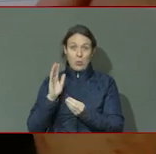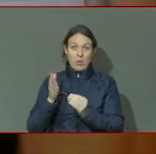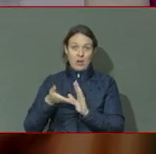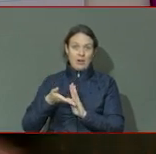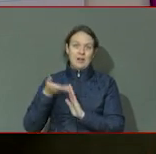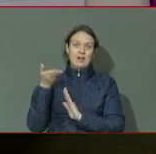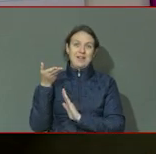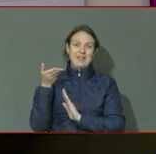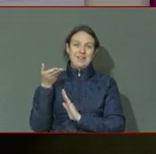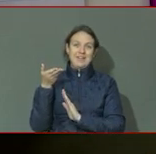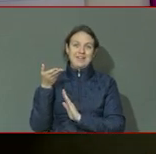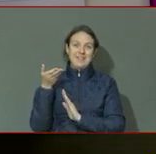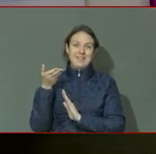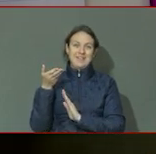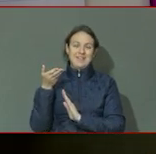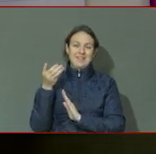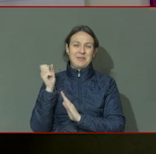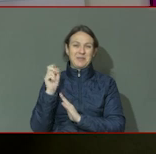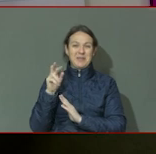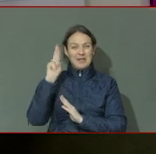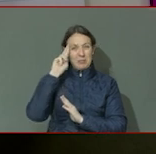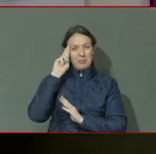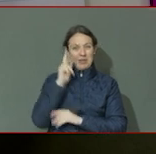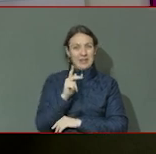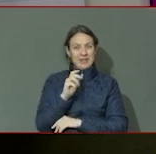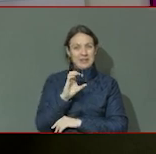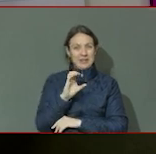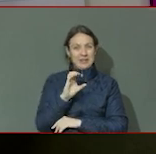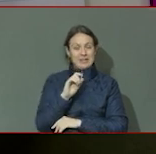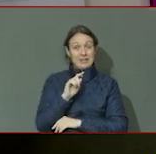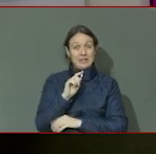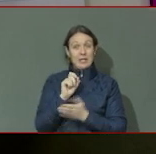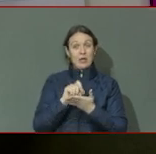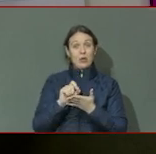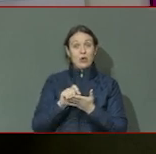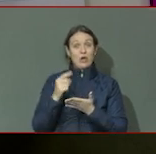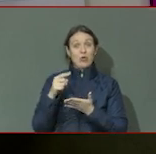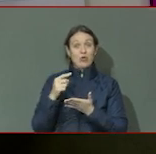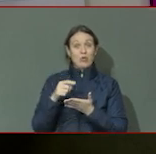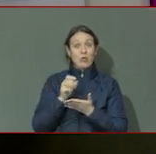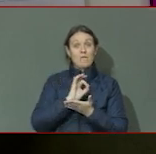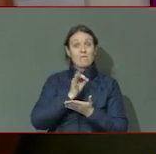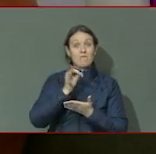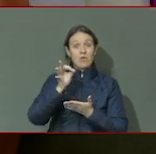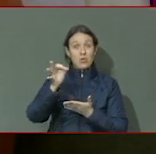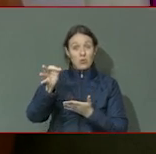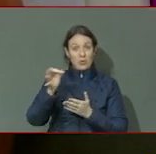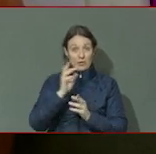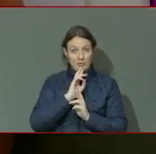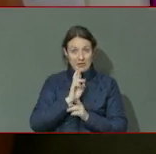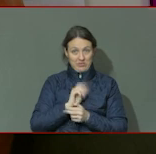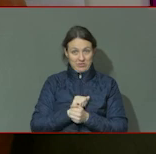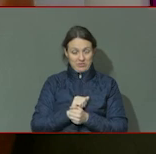if I can get it right. Just remember, Kc is written for the forward reaction. So